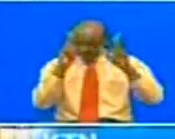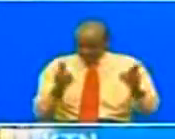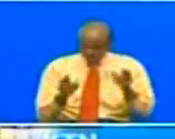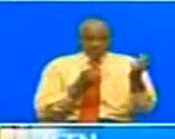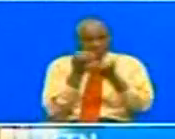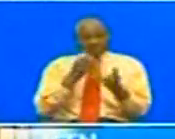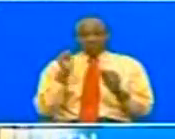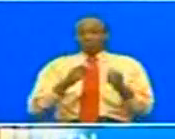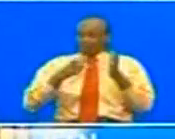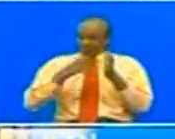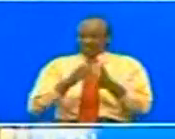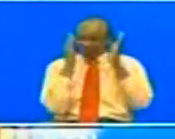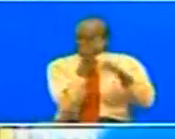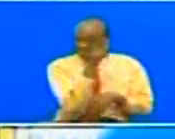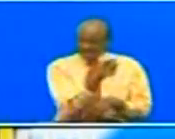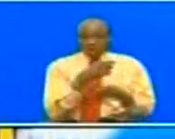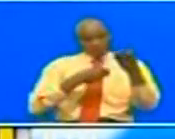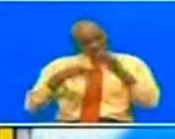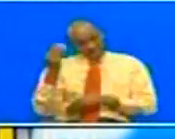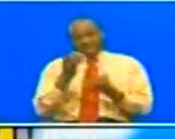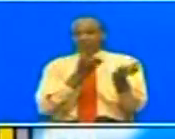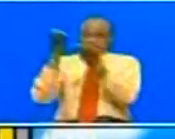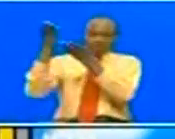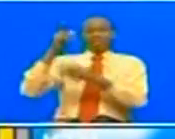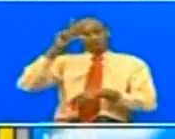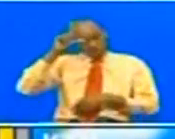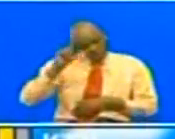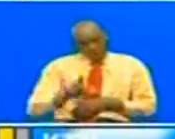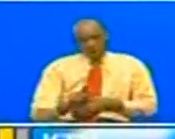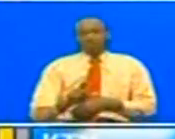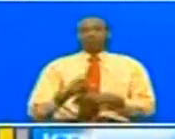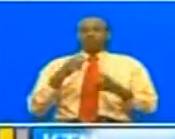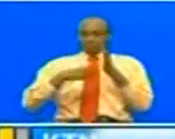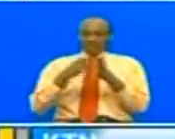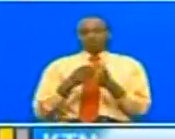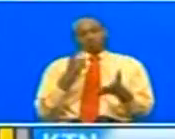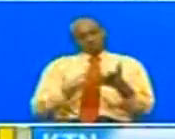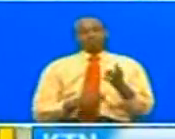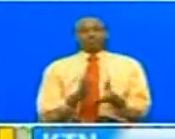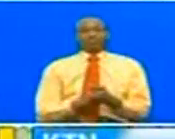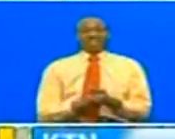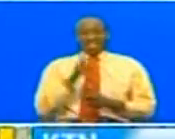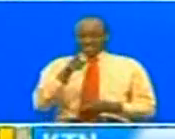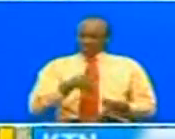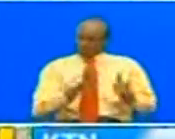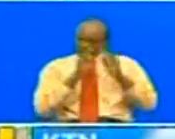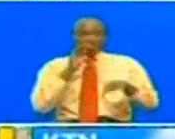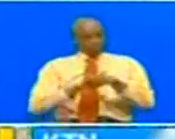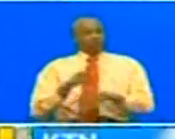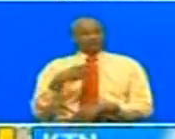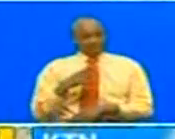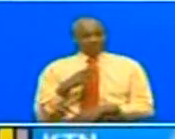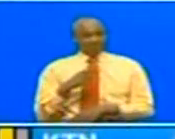for manufacturers who can pin their goods on lower production costs. This is the way to go for us